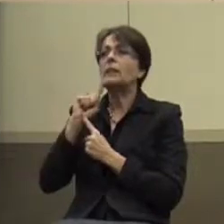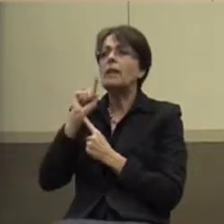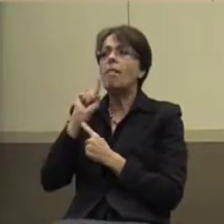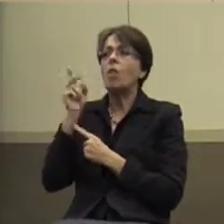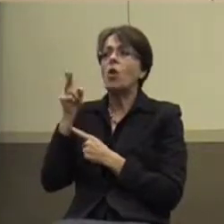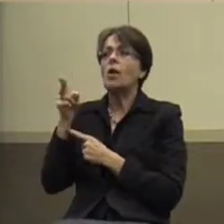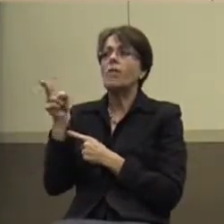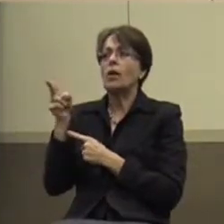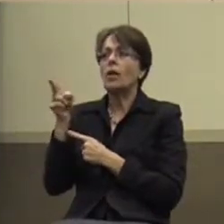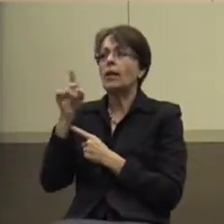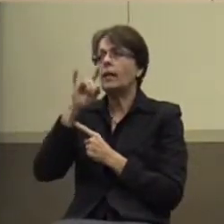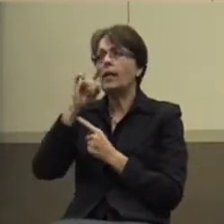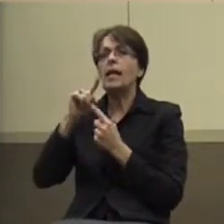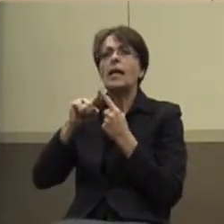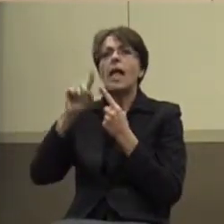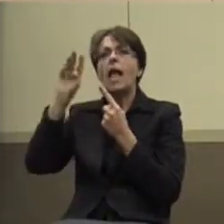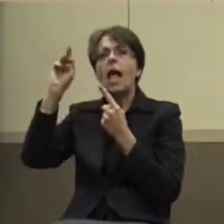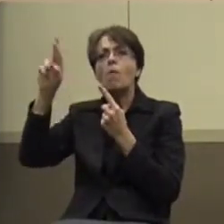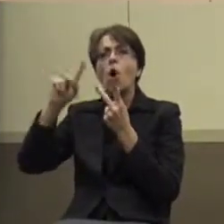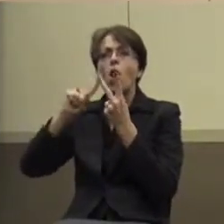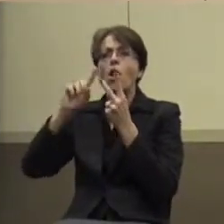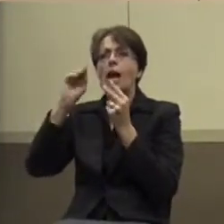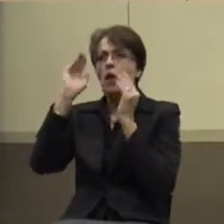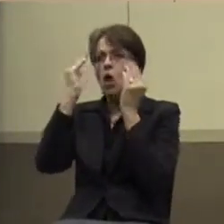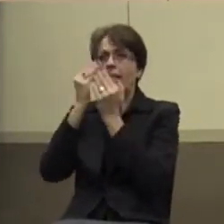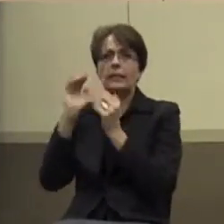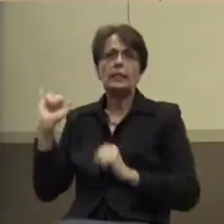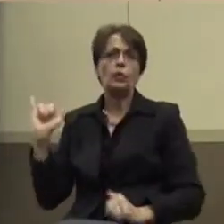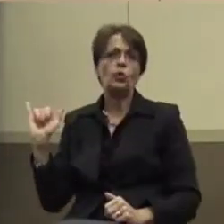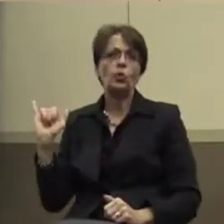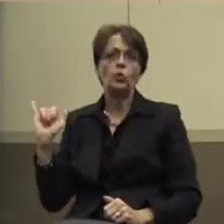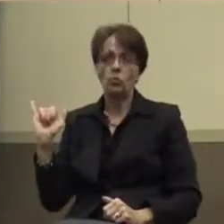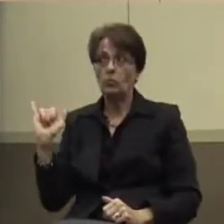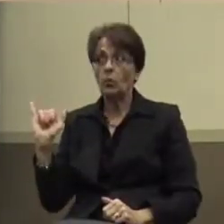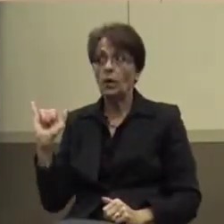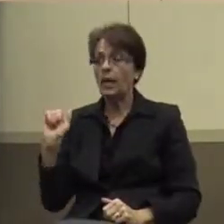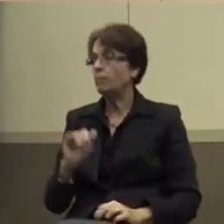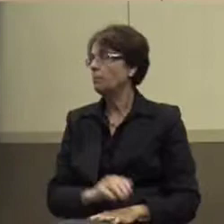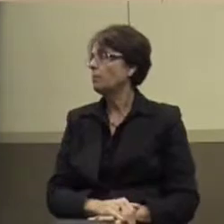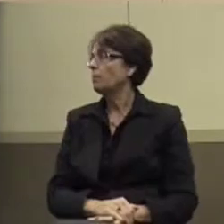MR and autistic. Okay, so